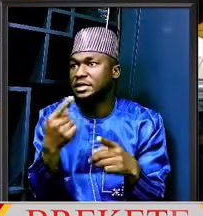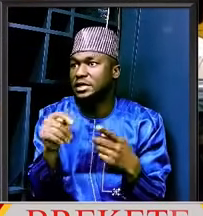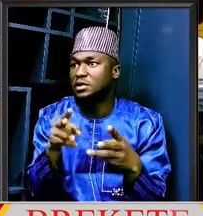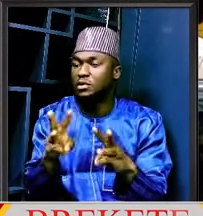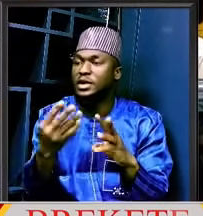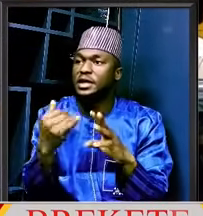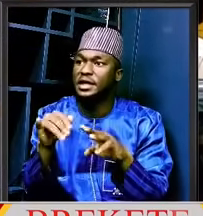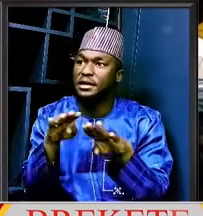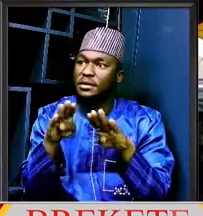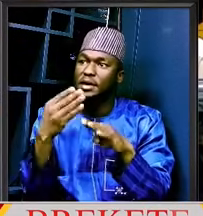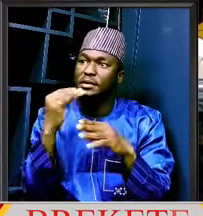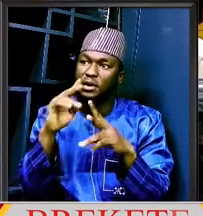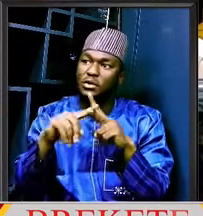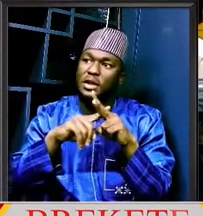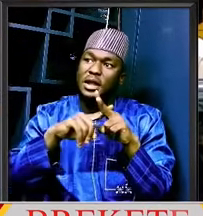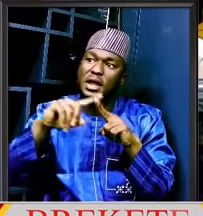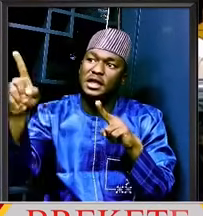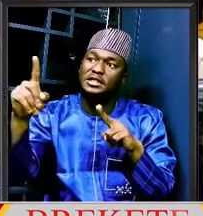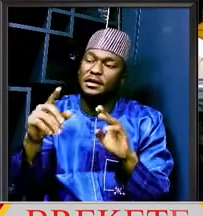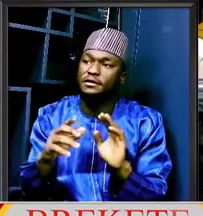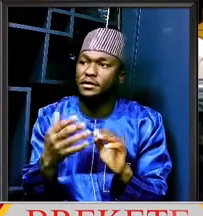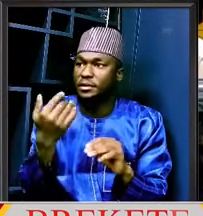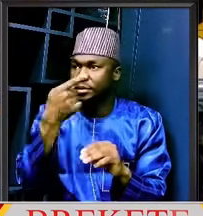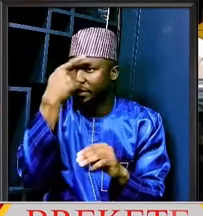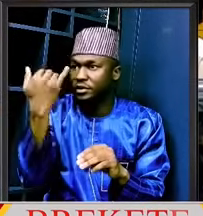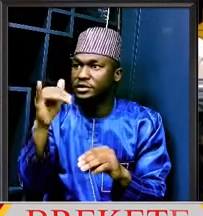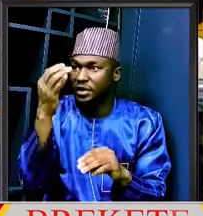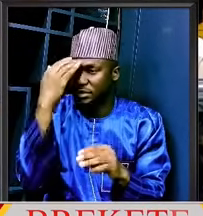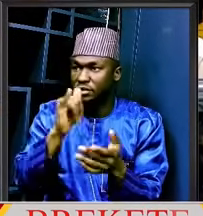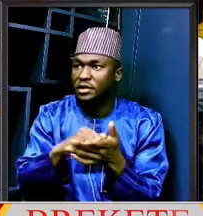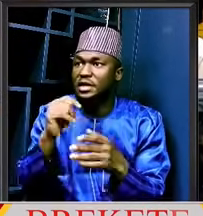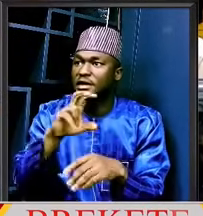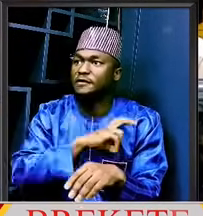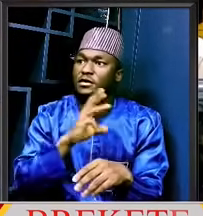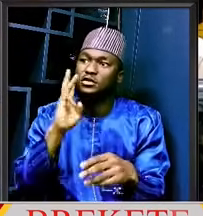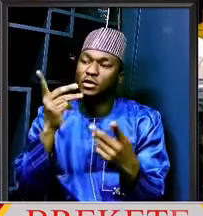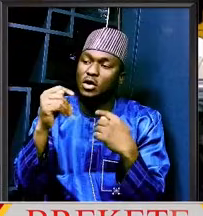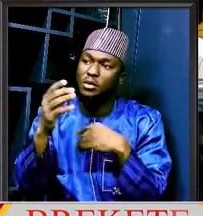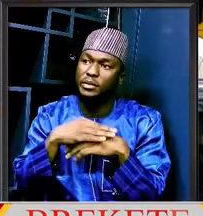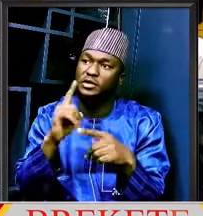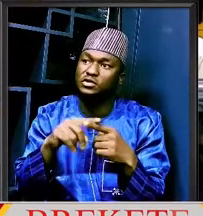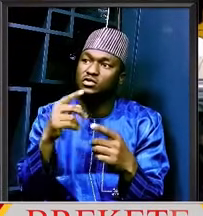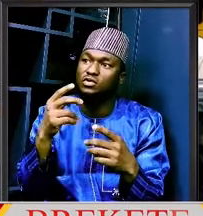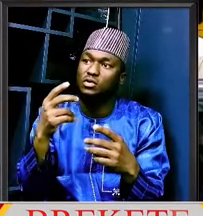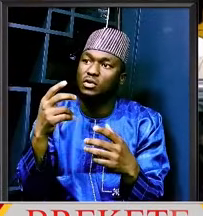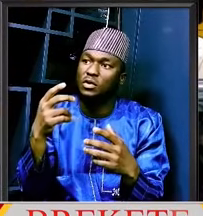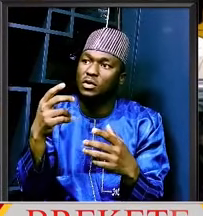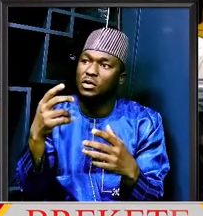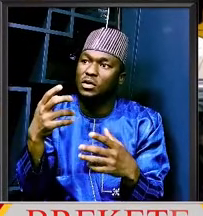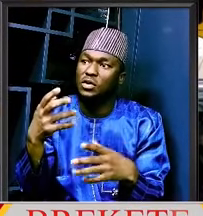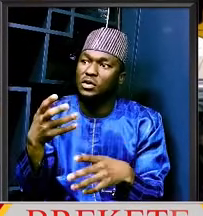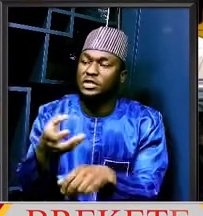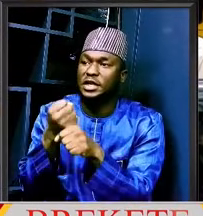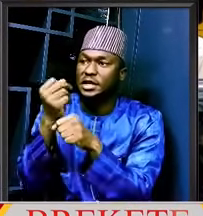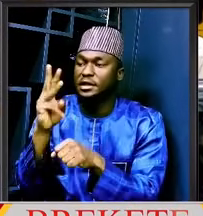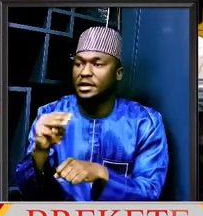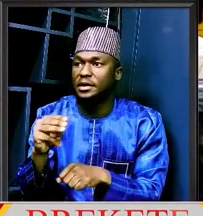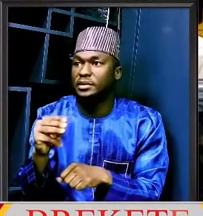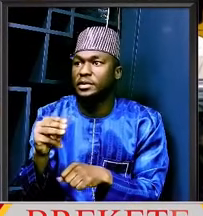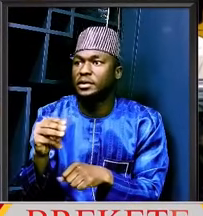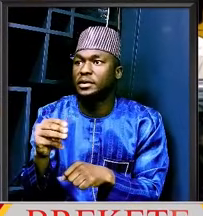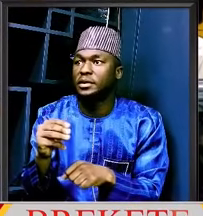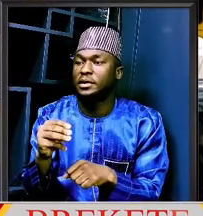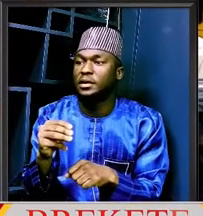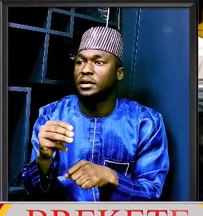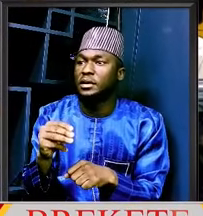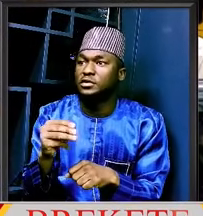like that, they will run away. Because they know that police will still come back to arrest. So they will not sleep. So they will make them feel that they've forgotten about